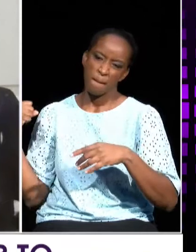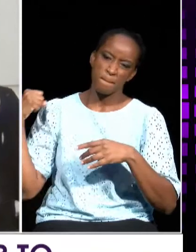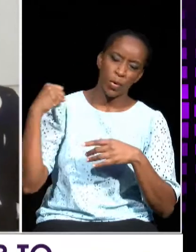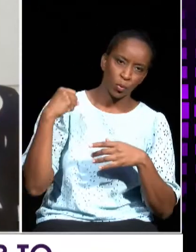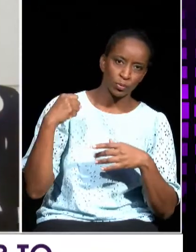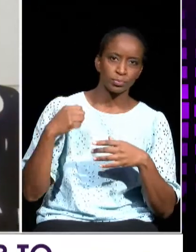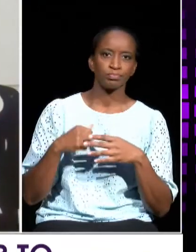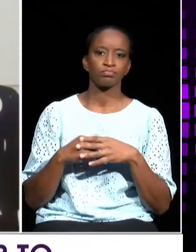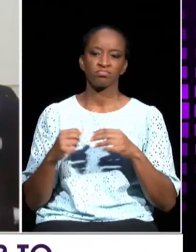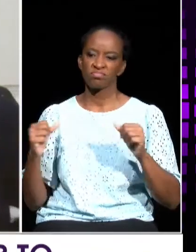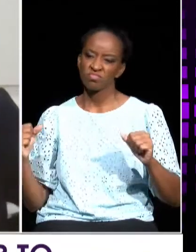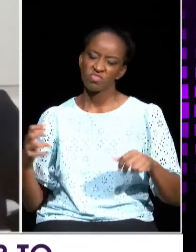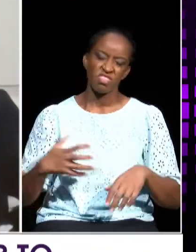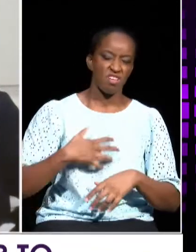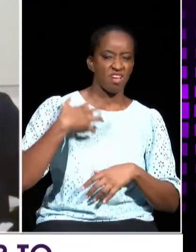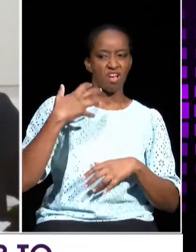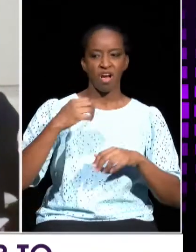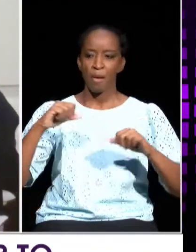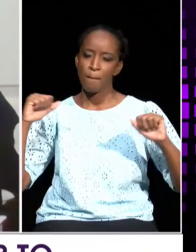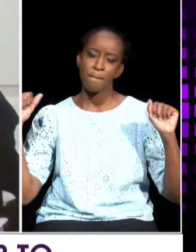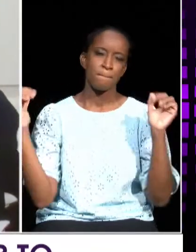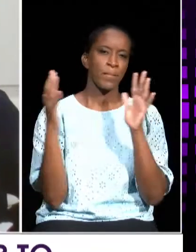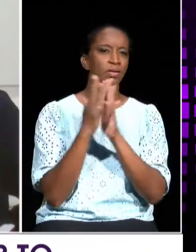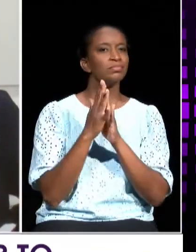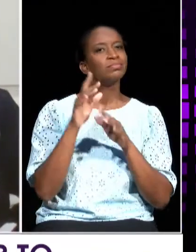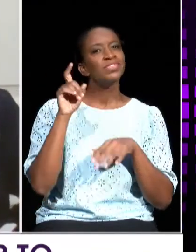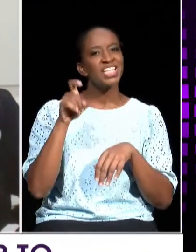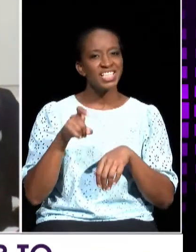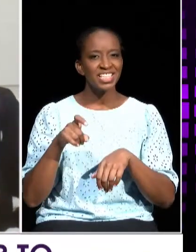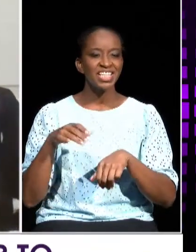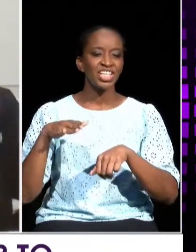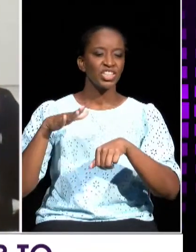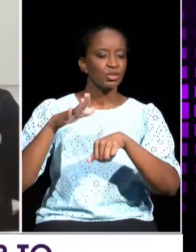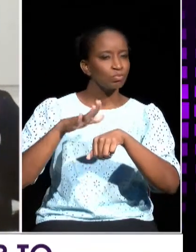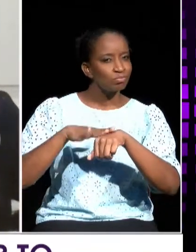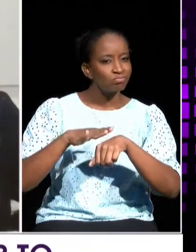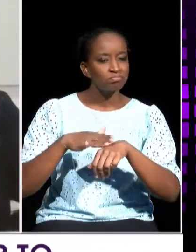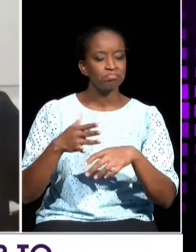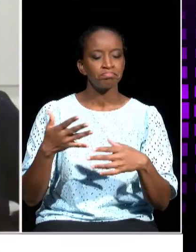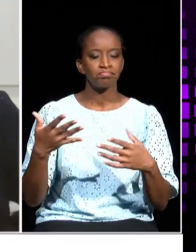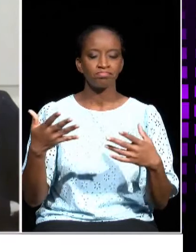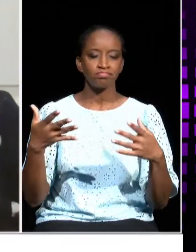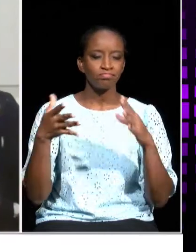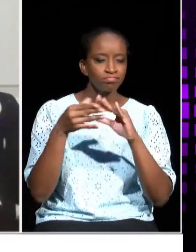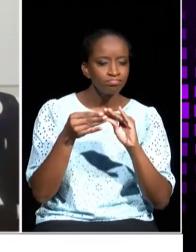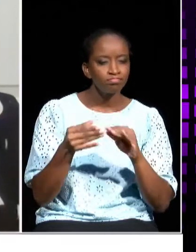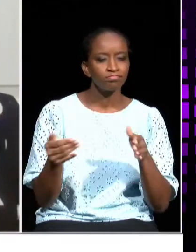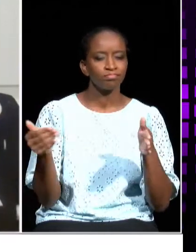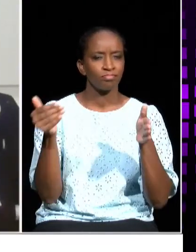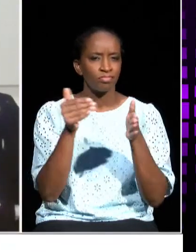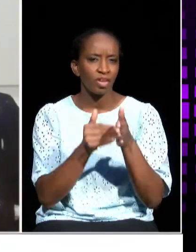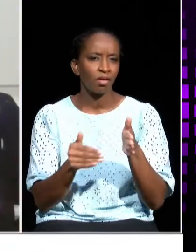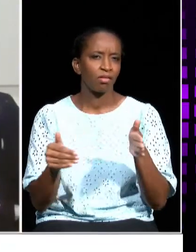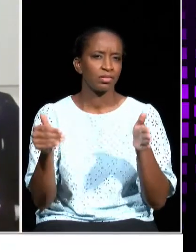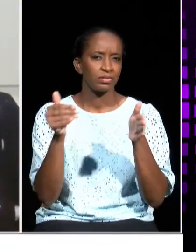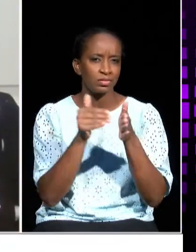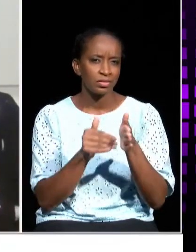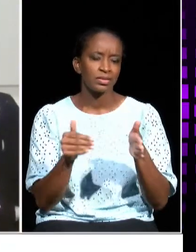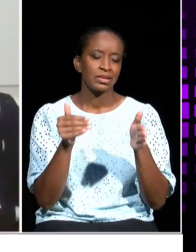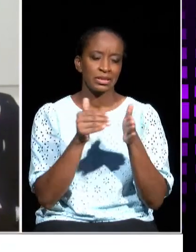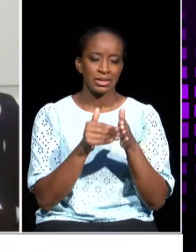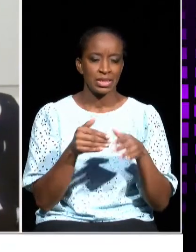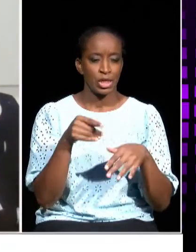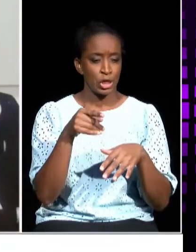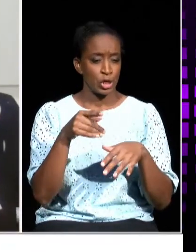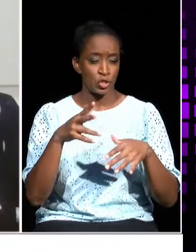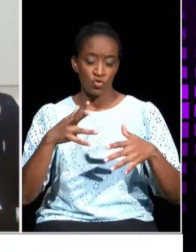to exercise for conflict resolution. Yeah, that's a brilliant point, and I think it's important that we add that to the conversation,